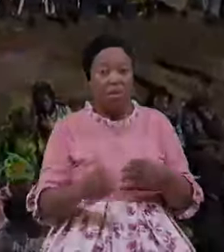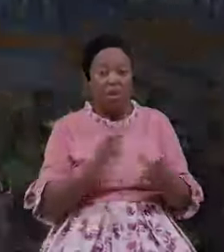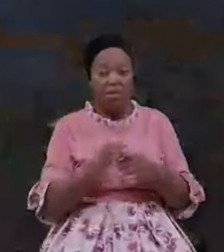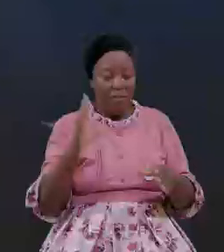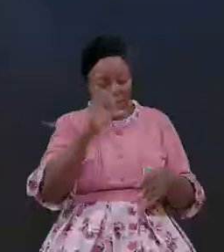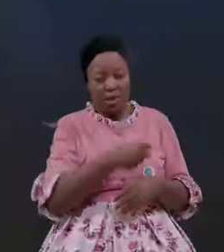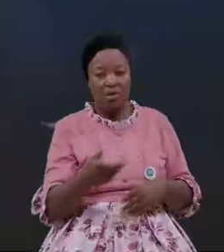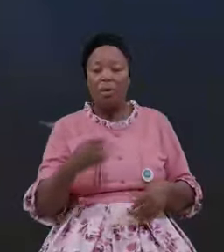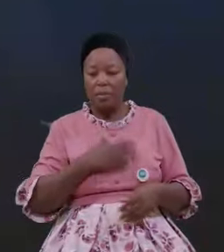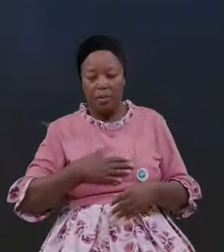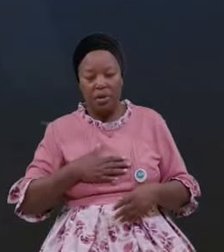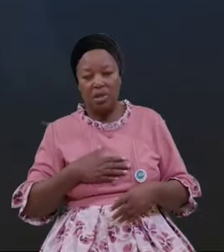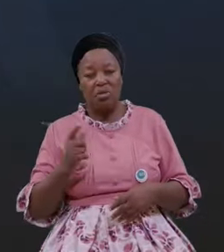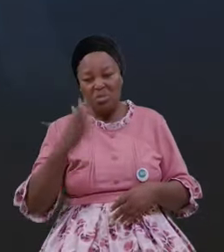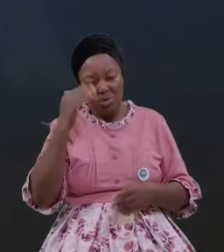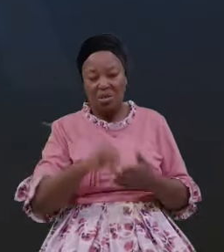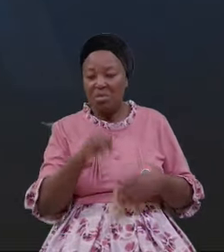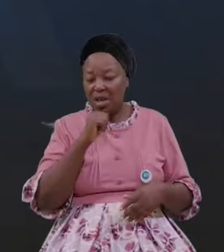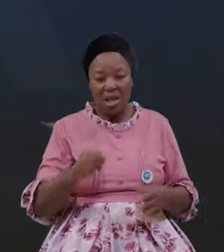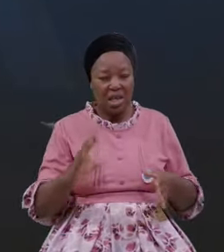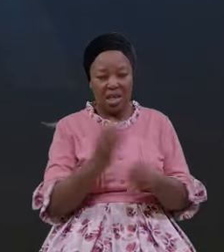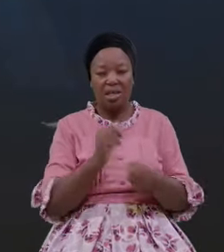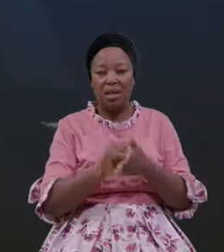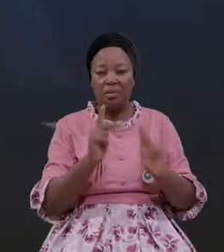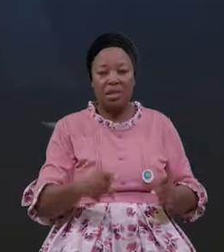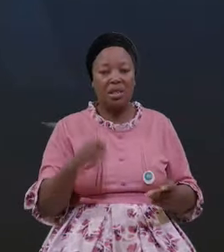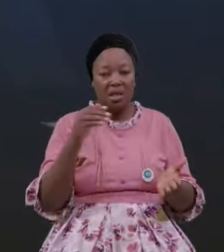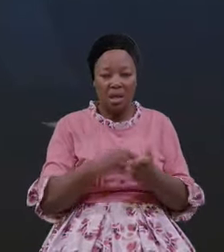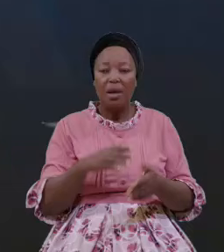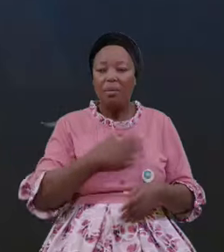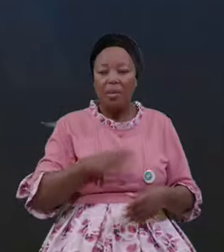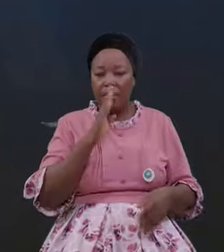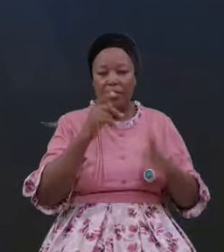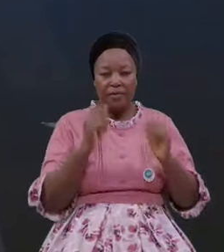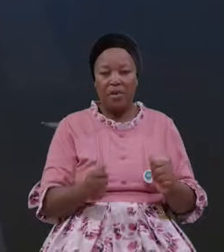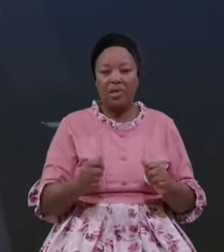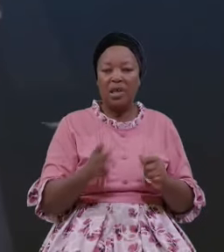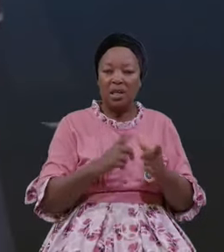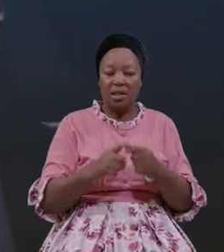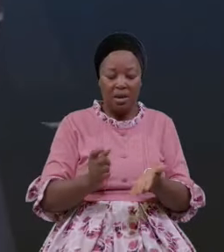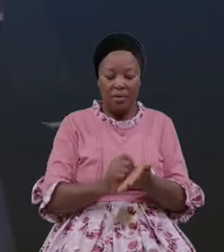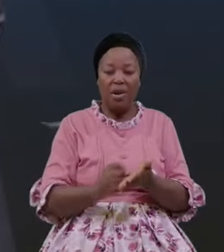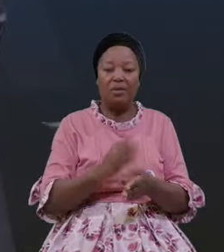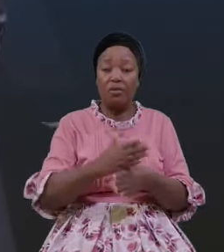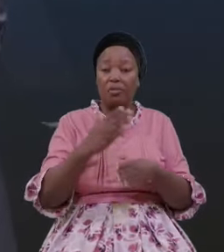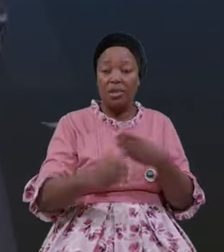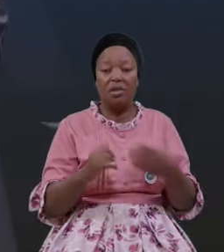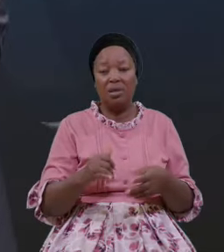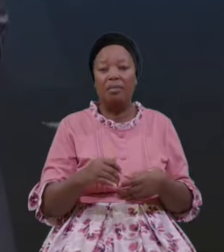with the convener. Please, be fast, yet thorough, meticulous,